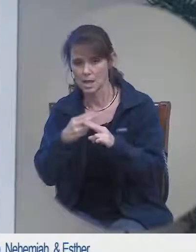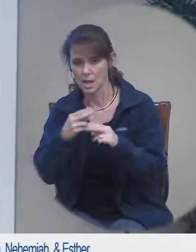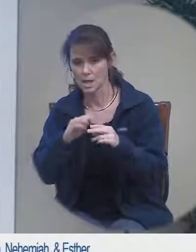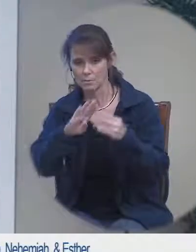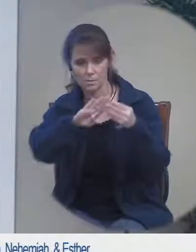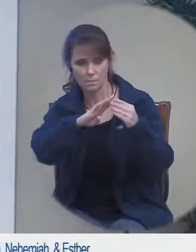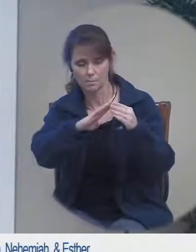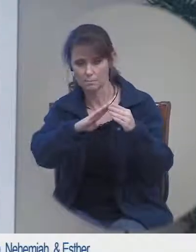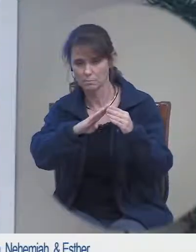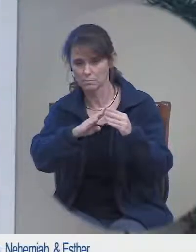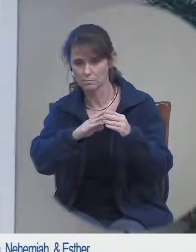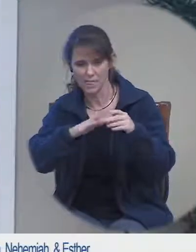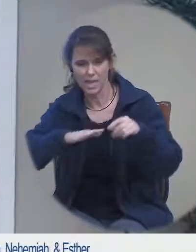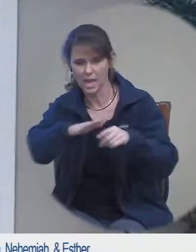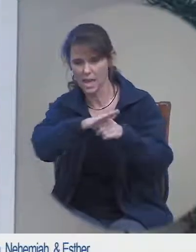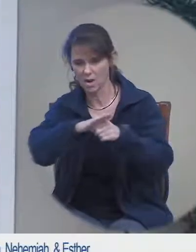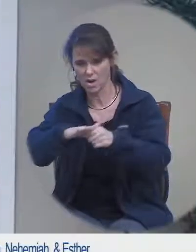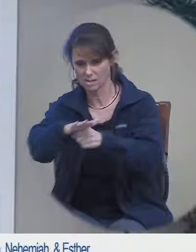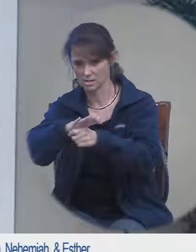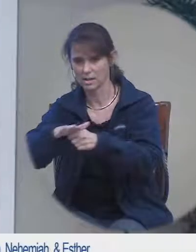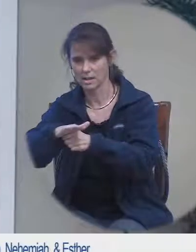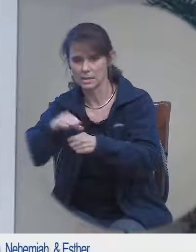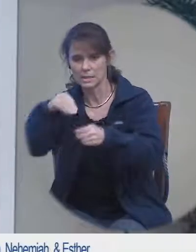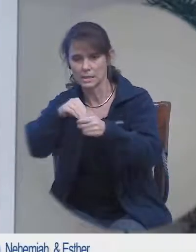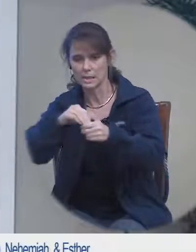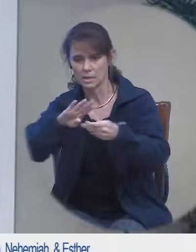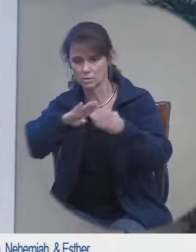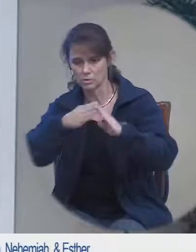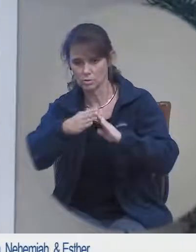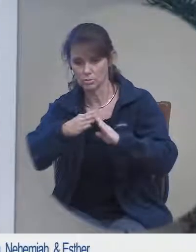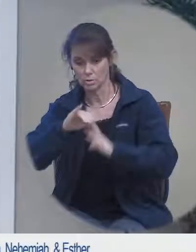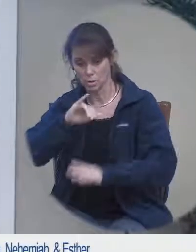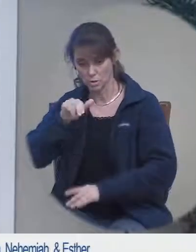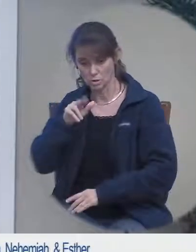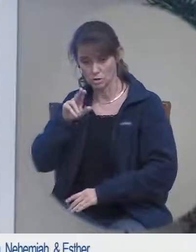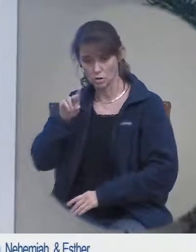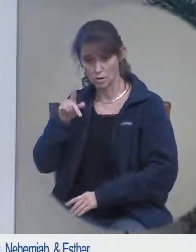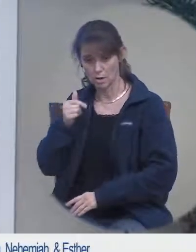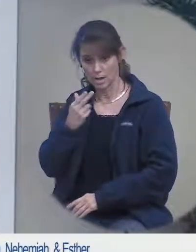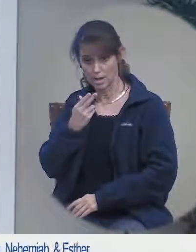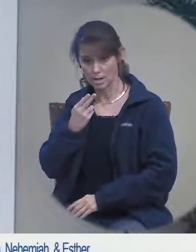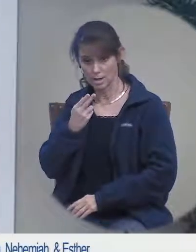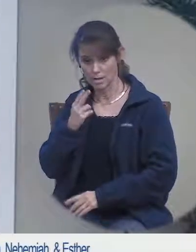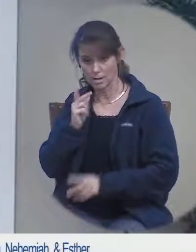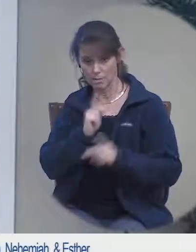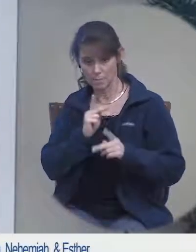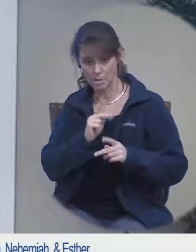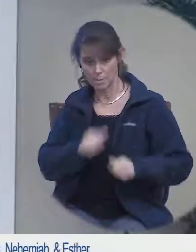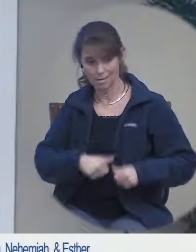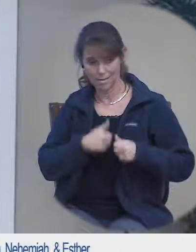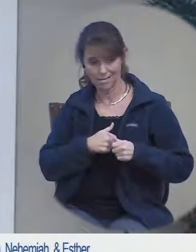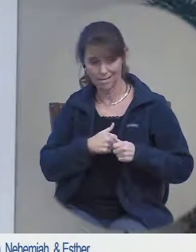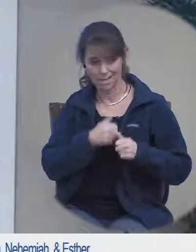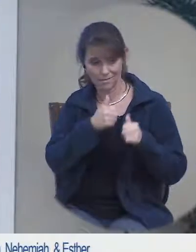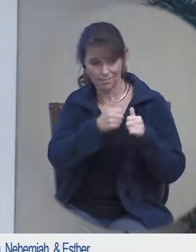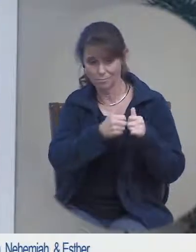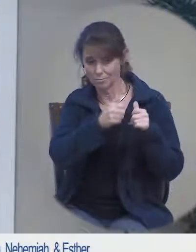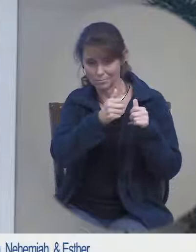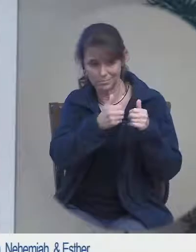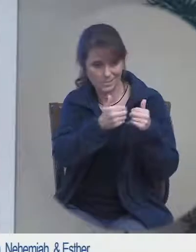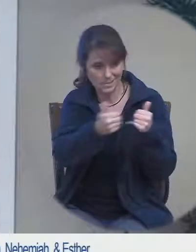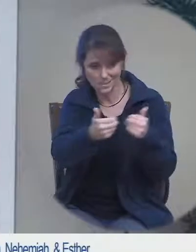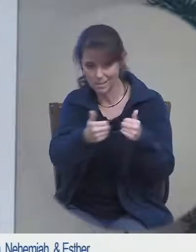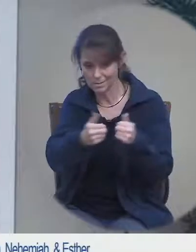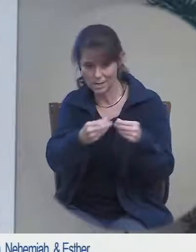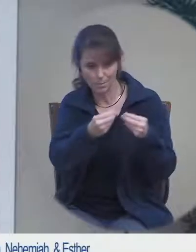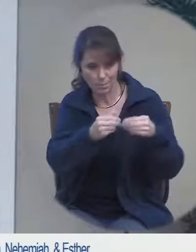lived in the Jerusalem. But in the cities of Judah, each lived on his own property in their cities, the Israelites, the priests, the Levites, the